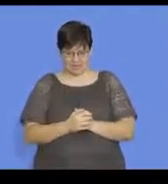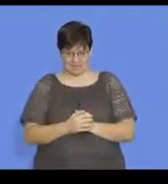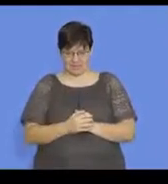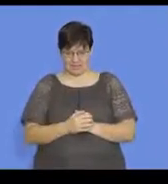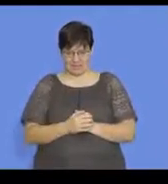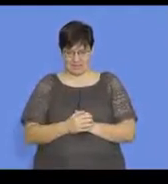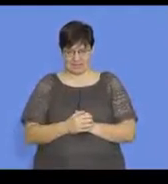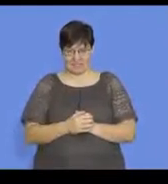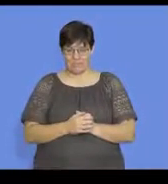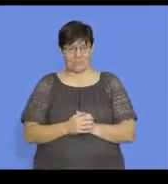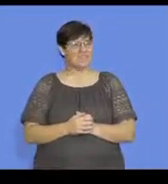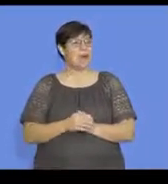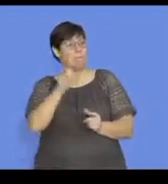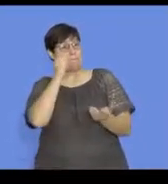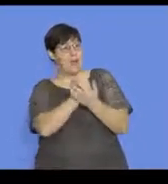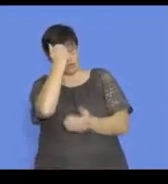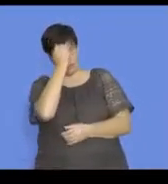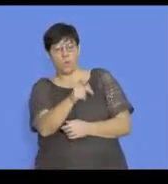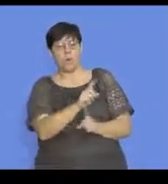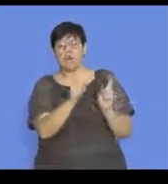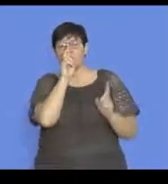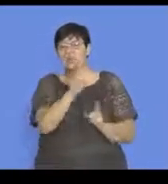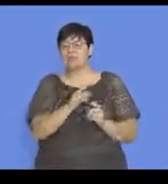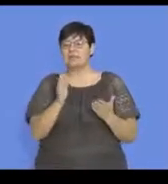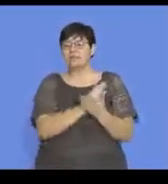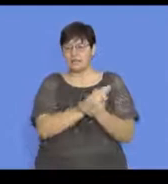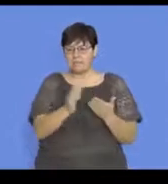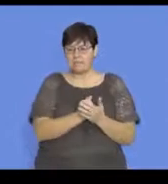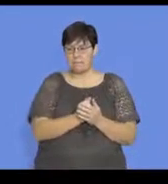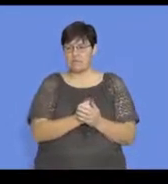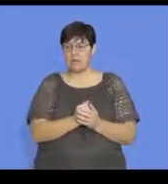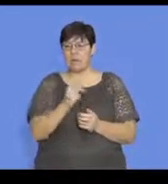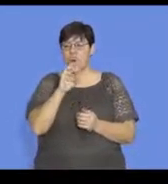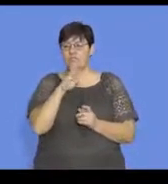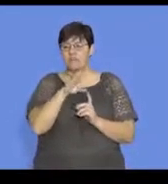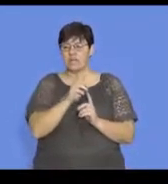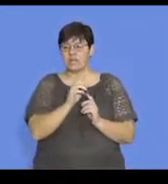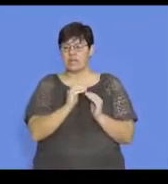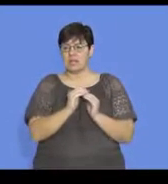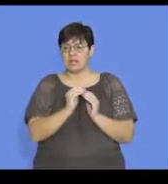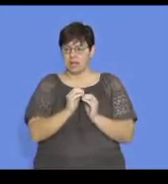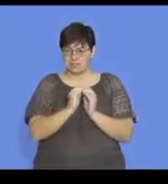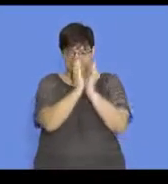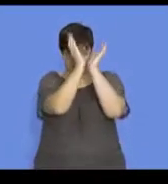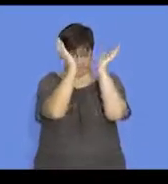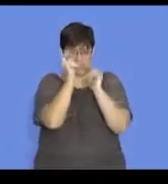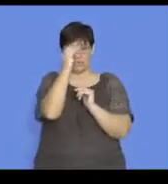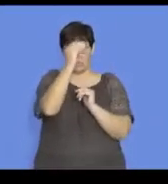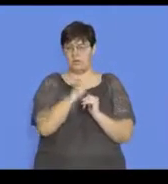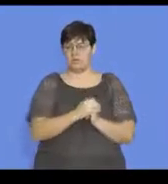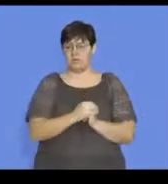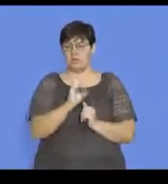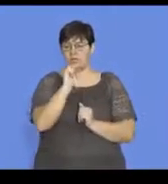you need to know, but just have a look here. Some plants, the ovaries at the top, they call it a superior